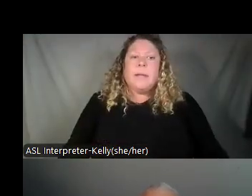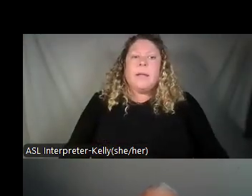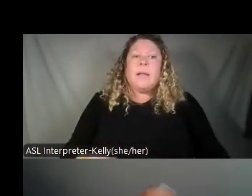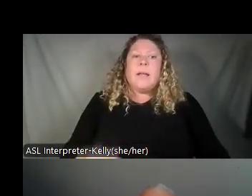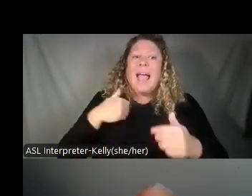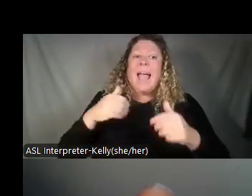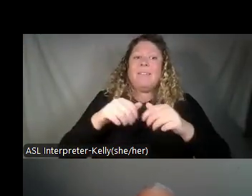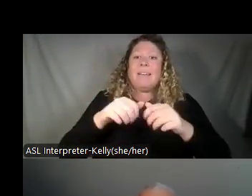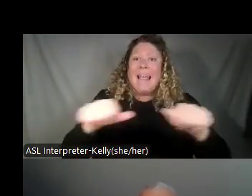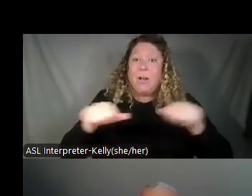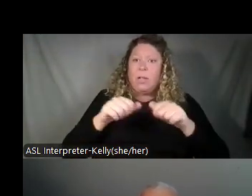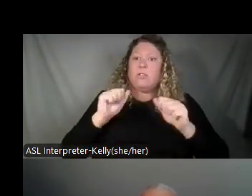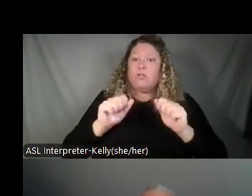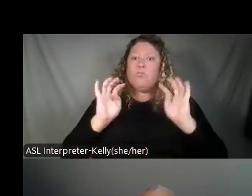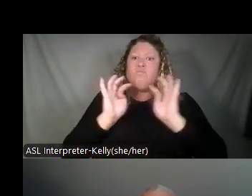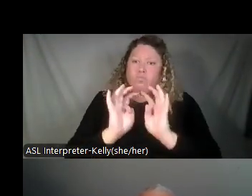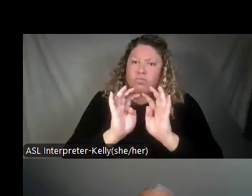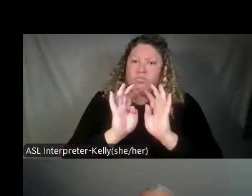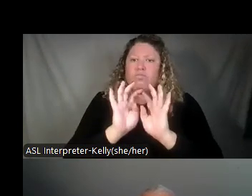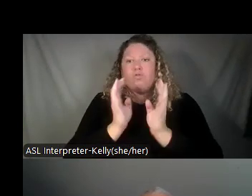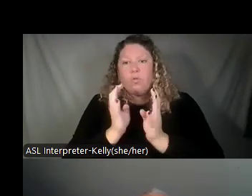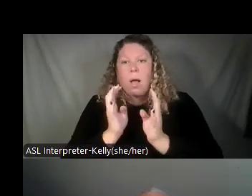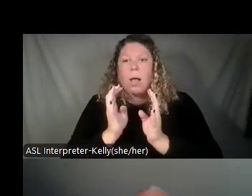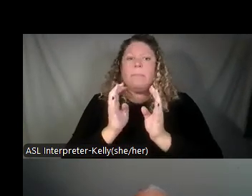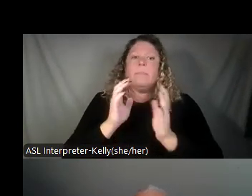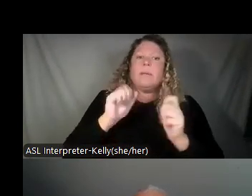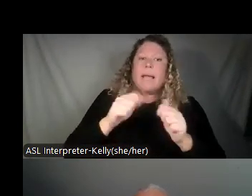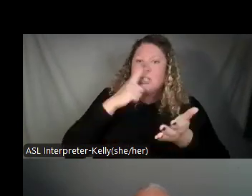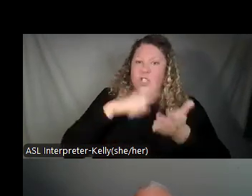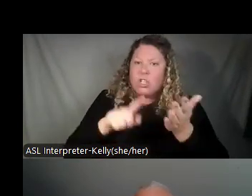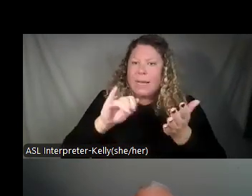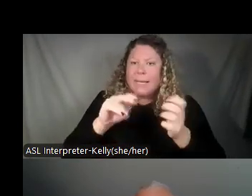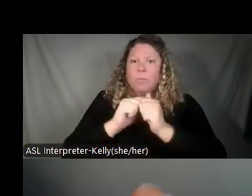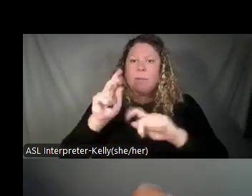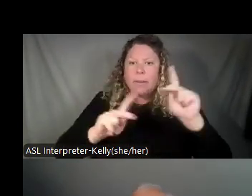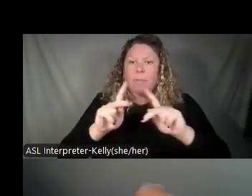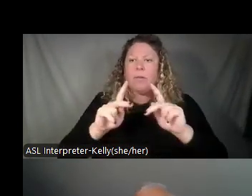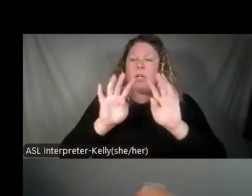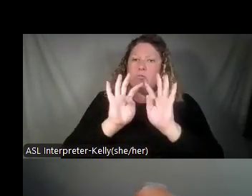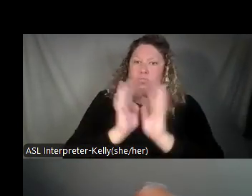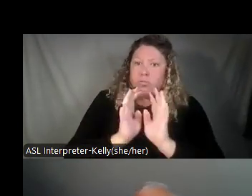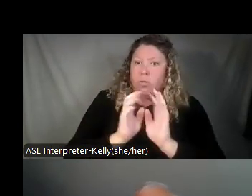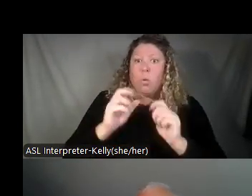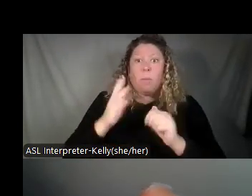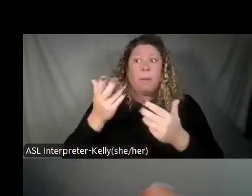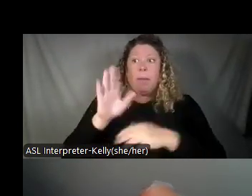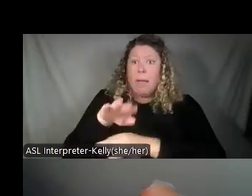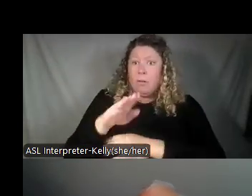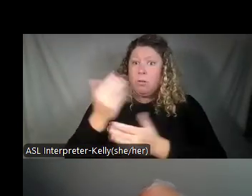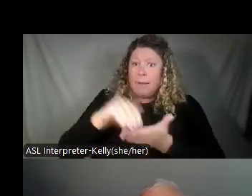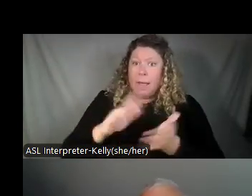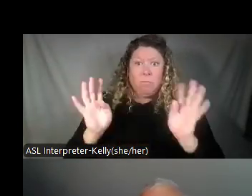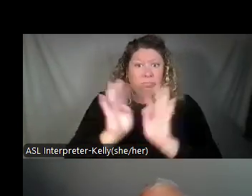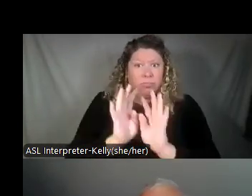daily scrum and check in with people so that people can have that huddle during the day to make sure they're on track, get